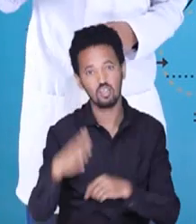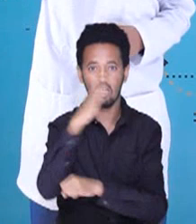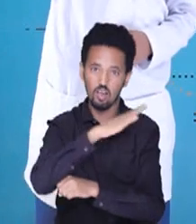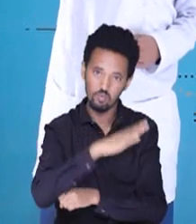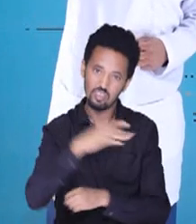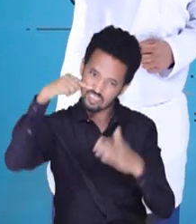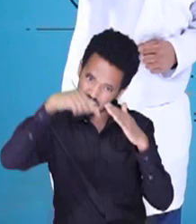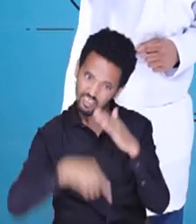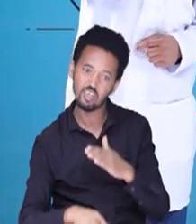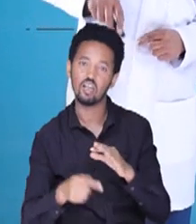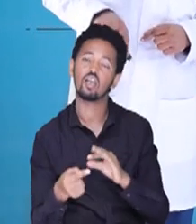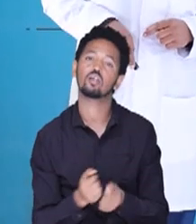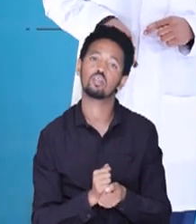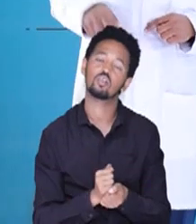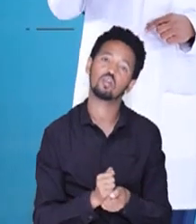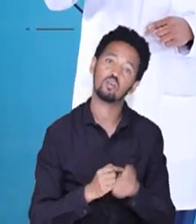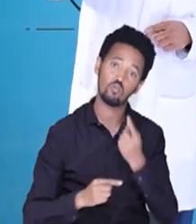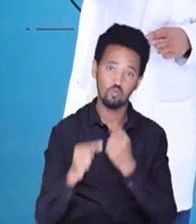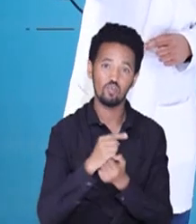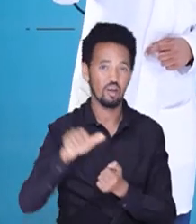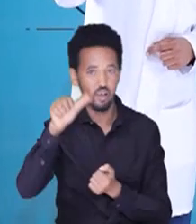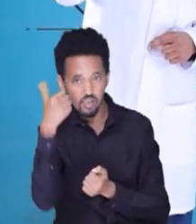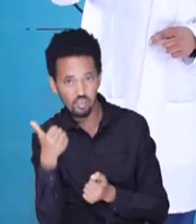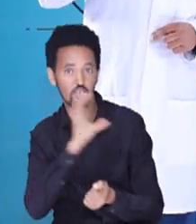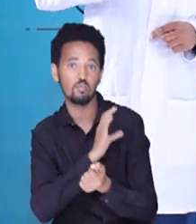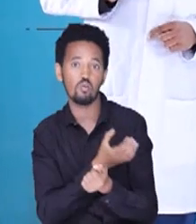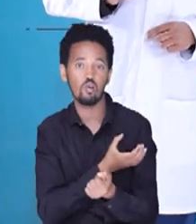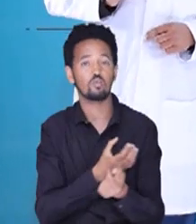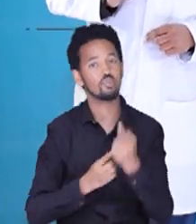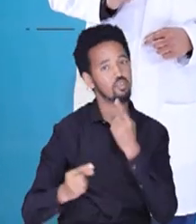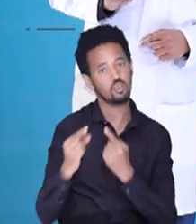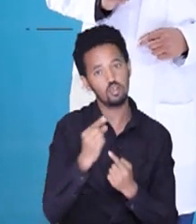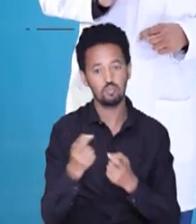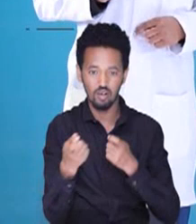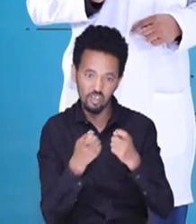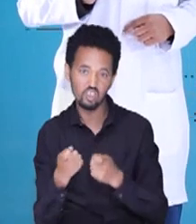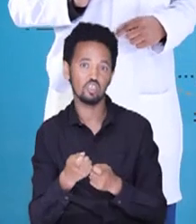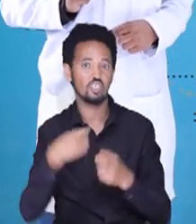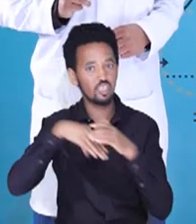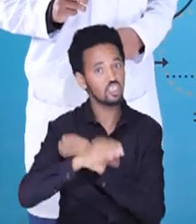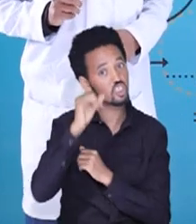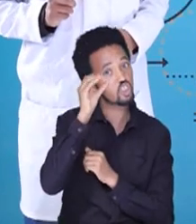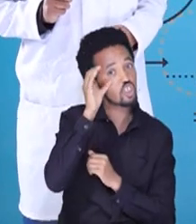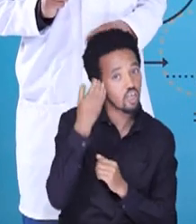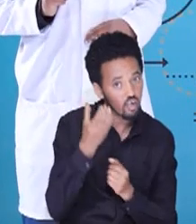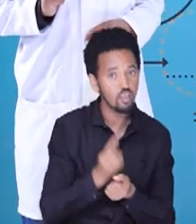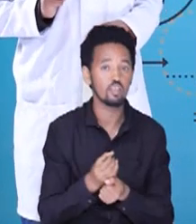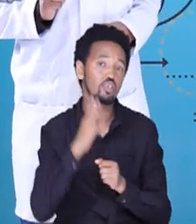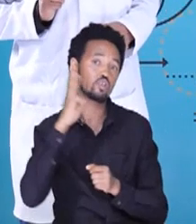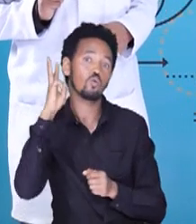the decline of Ming dynasty, another powerful dynasty controlled China. This dynasty